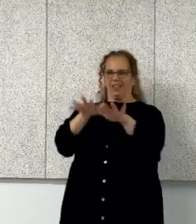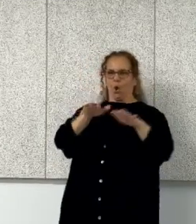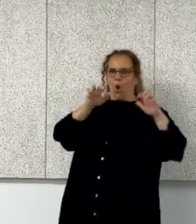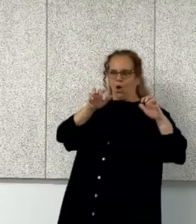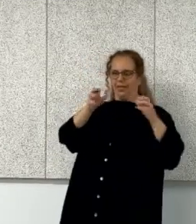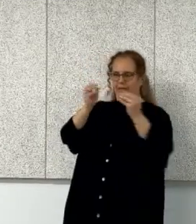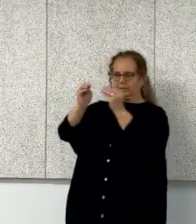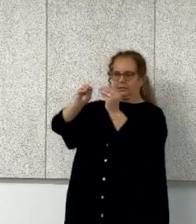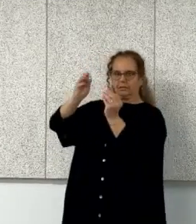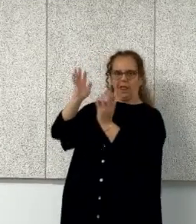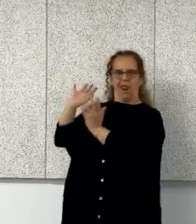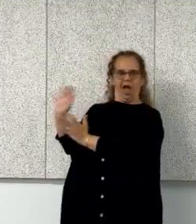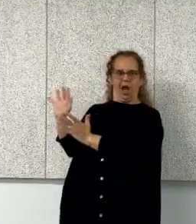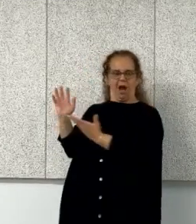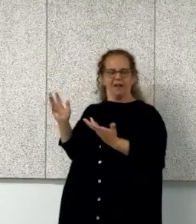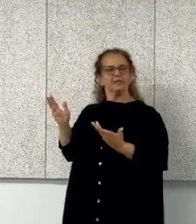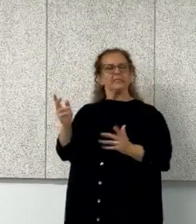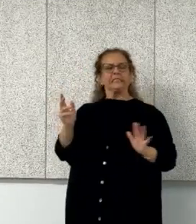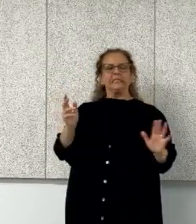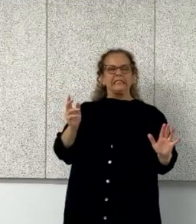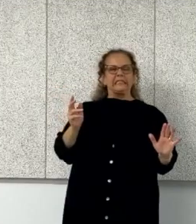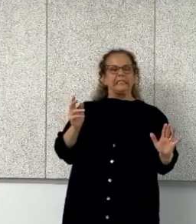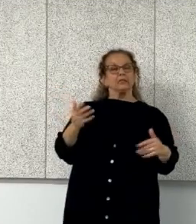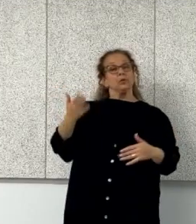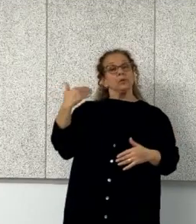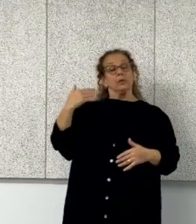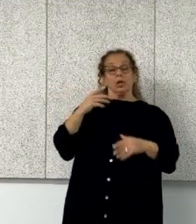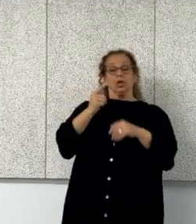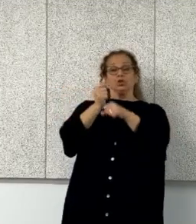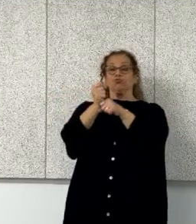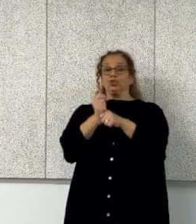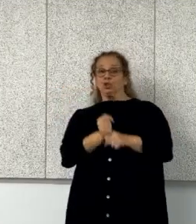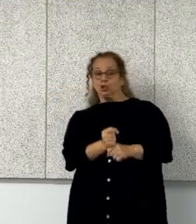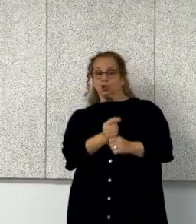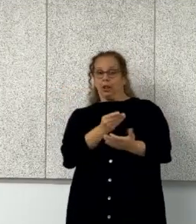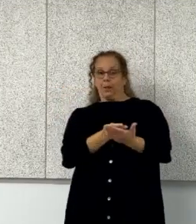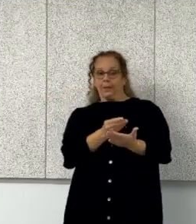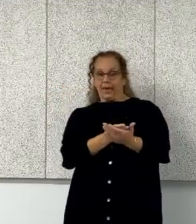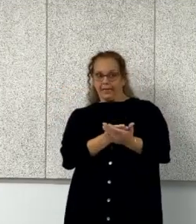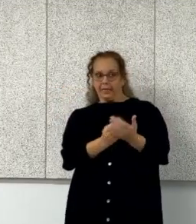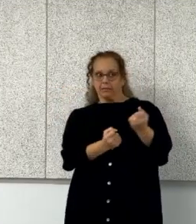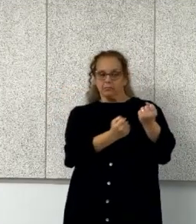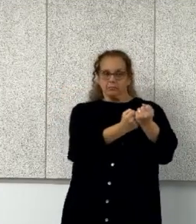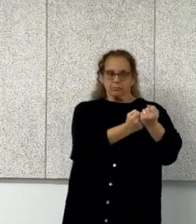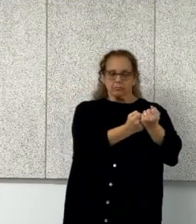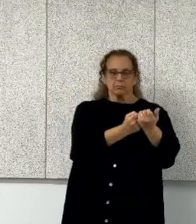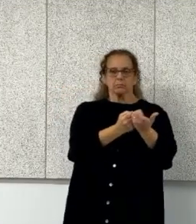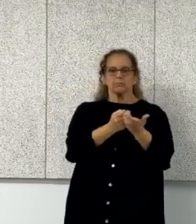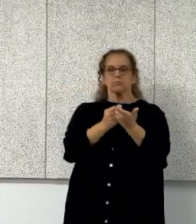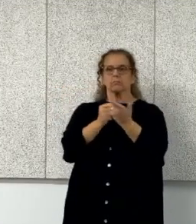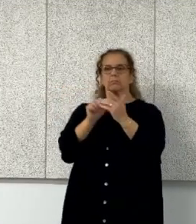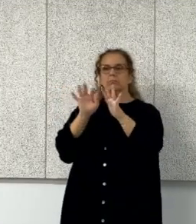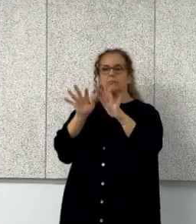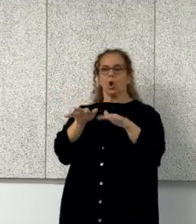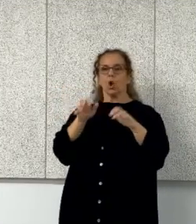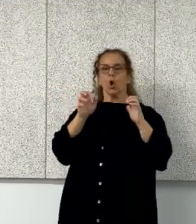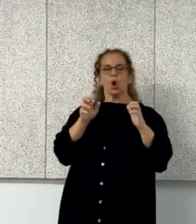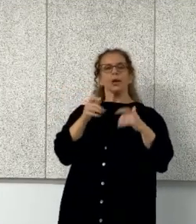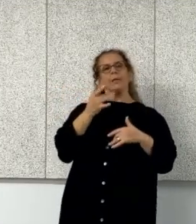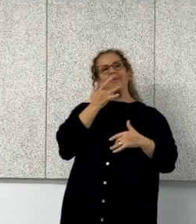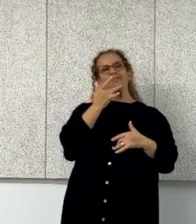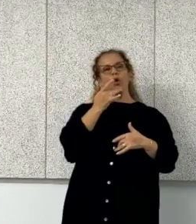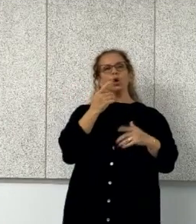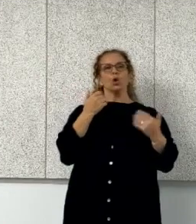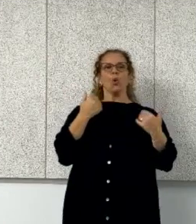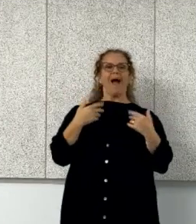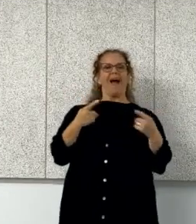And so a lot of your traditional either funders or ticket buyers or subscribers would rather pack up their toys and go rather than